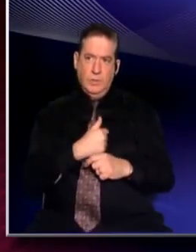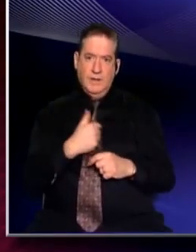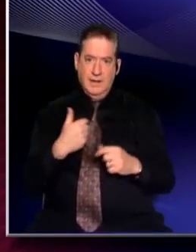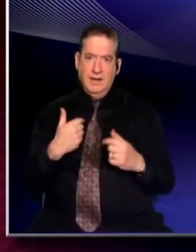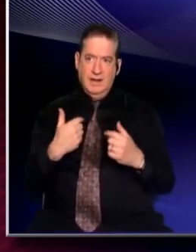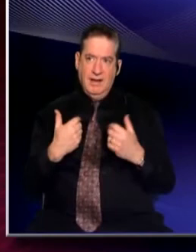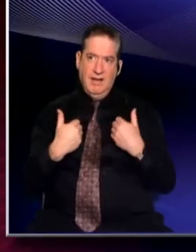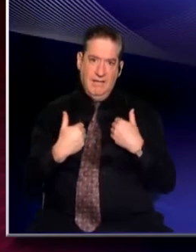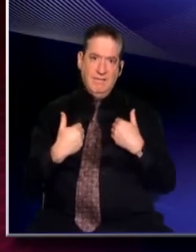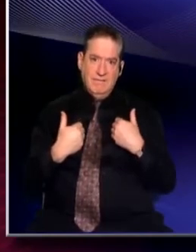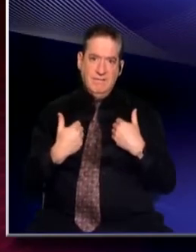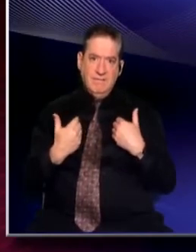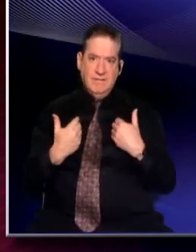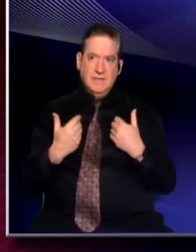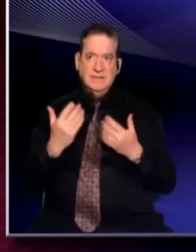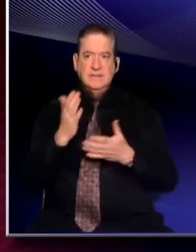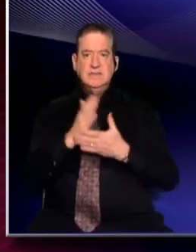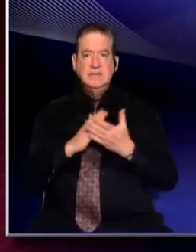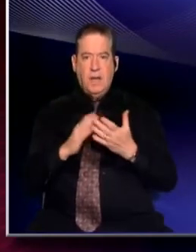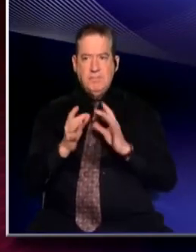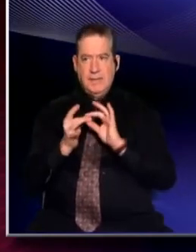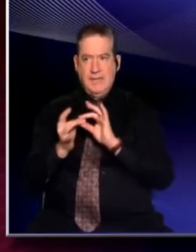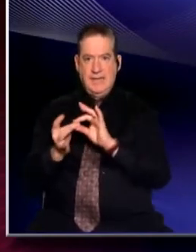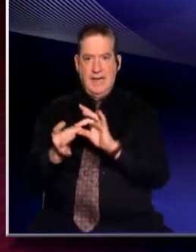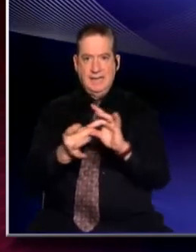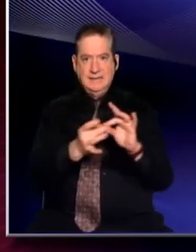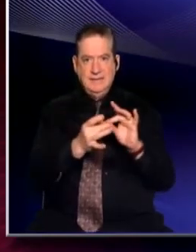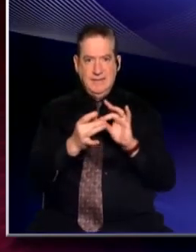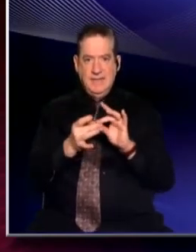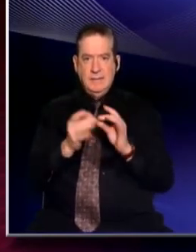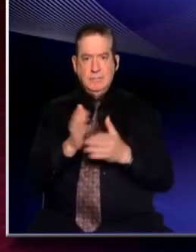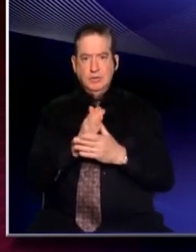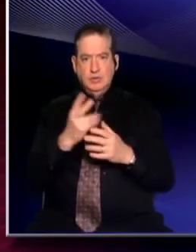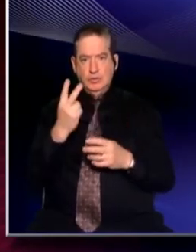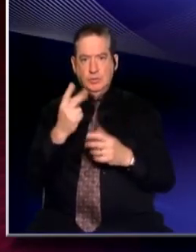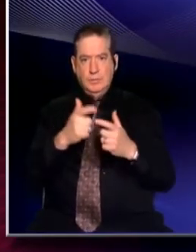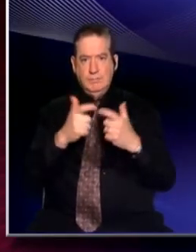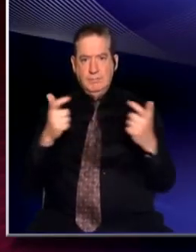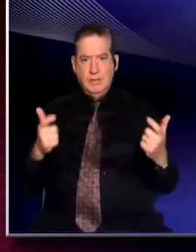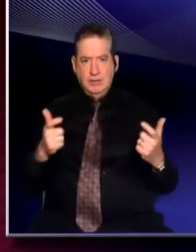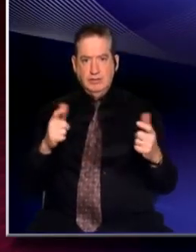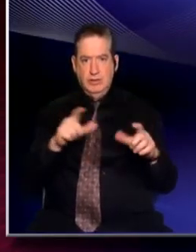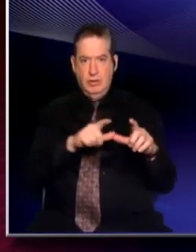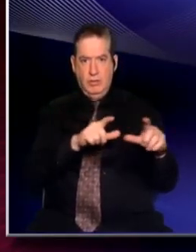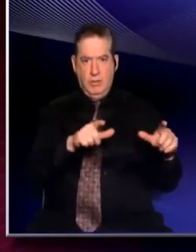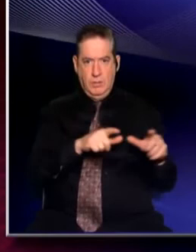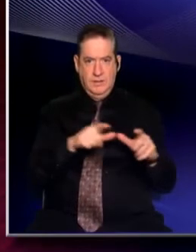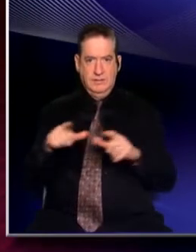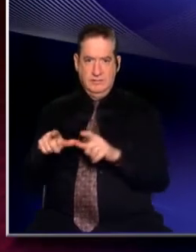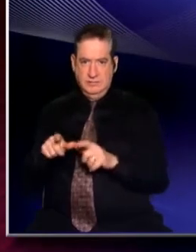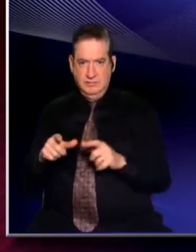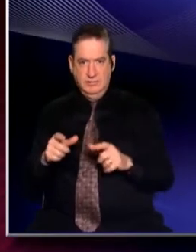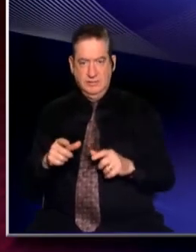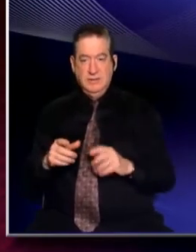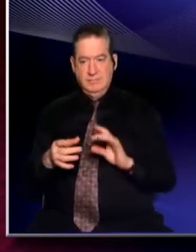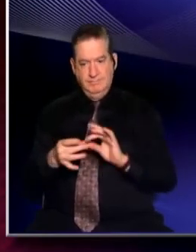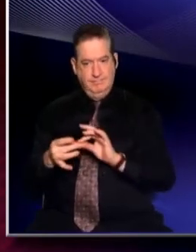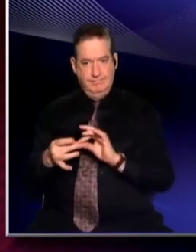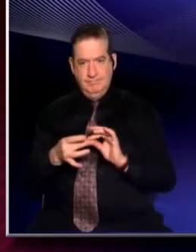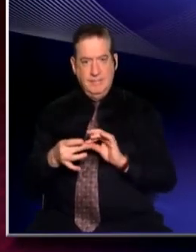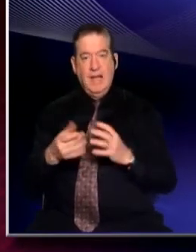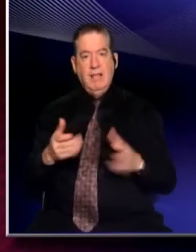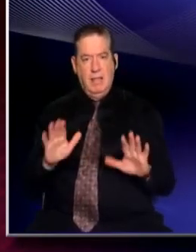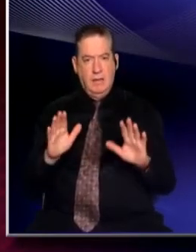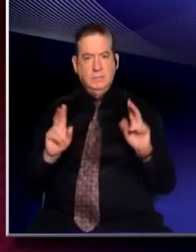have some connectivity between the two major locations. And it allows people